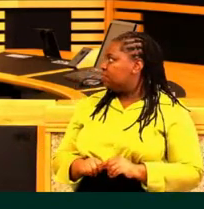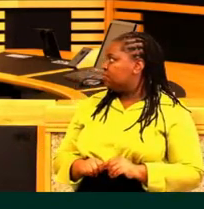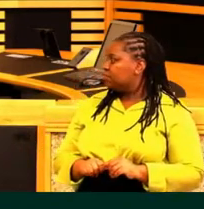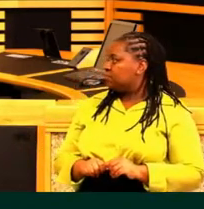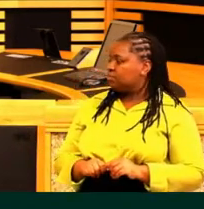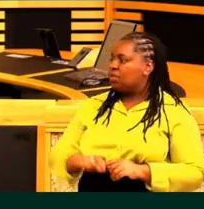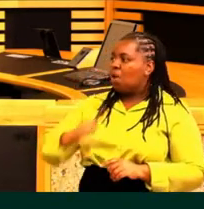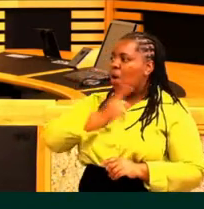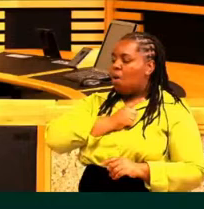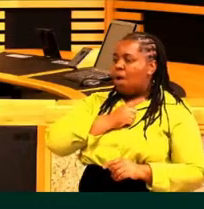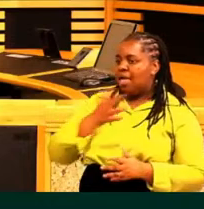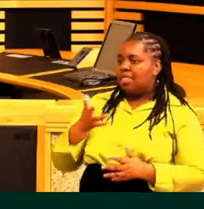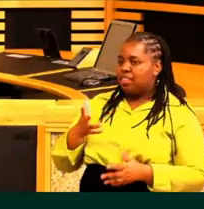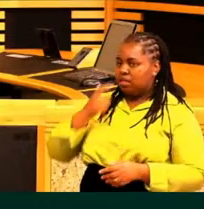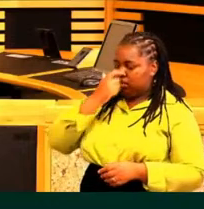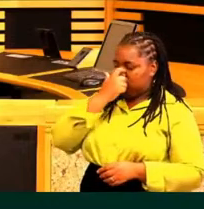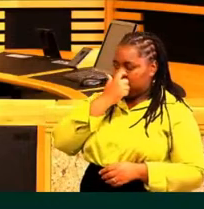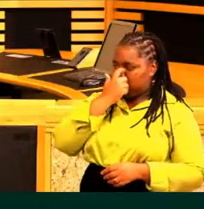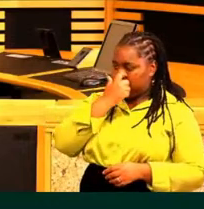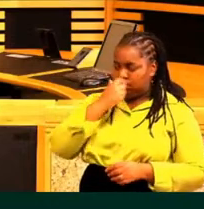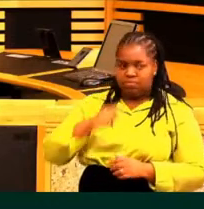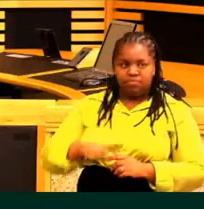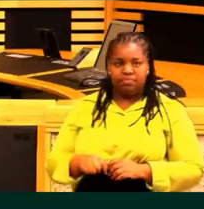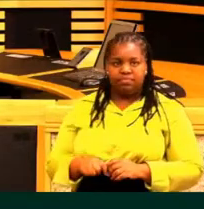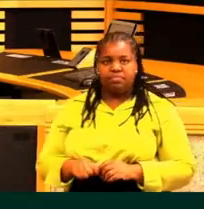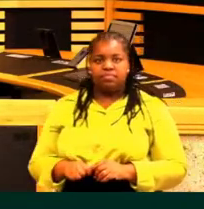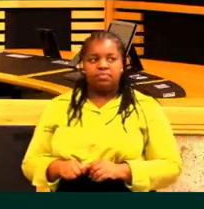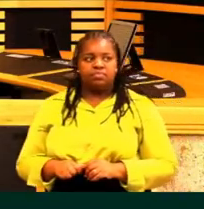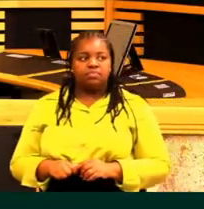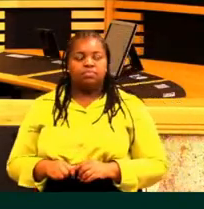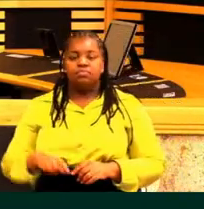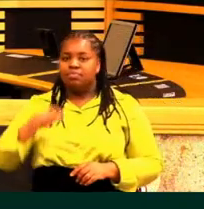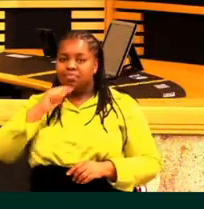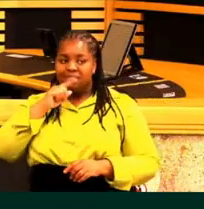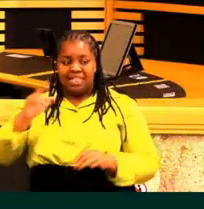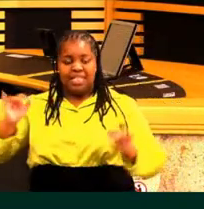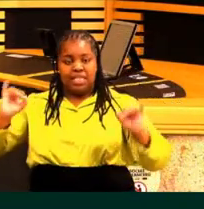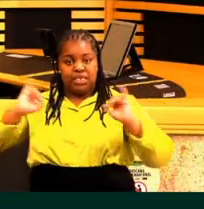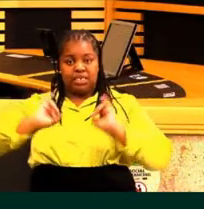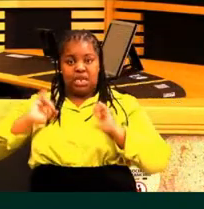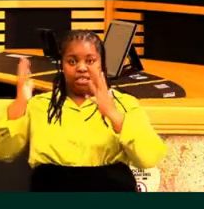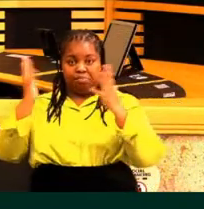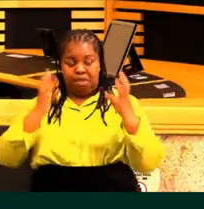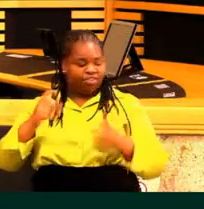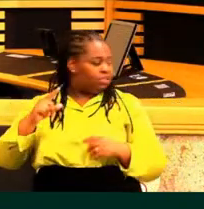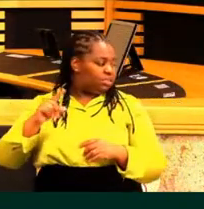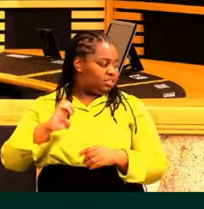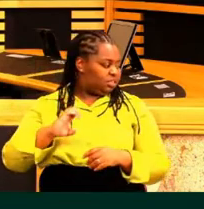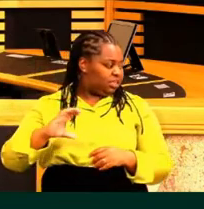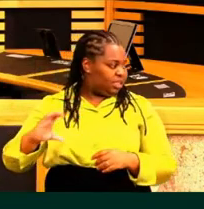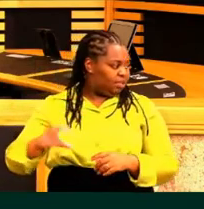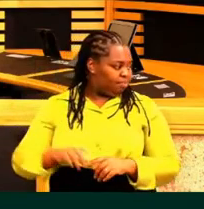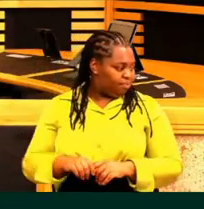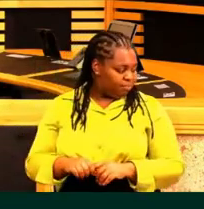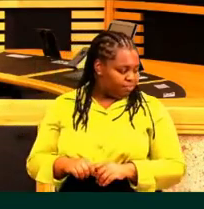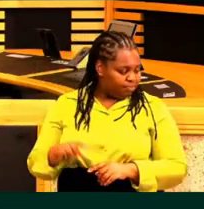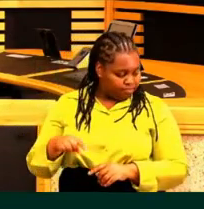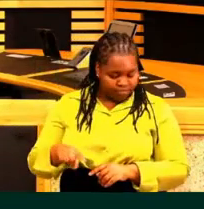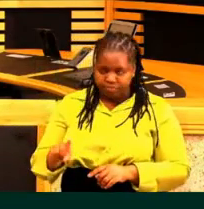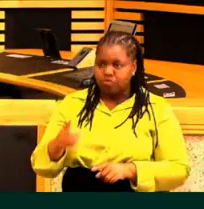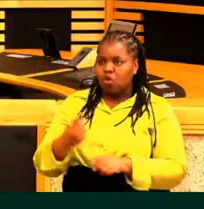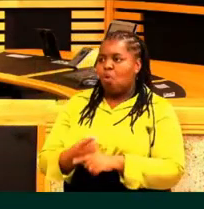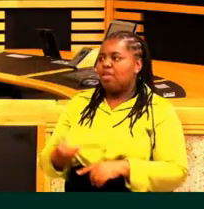why is that it's because the serious budget of the Eastern Cape goes to the